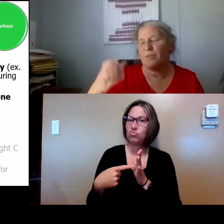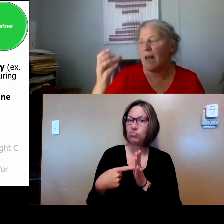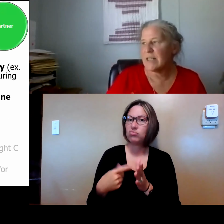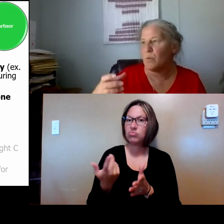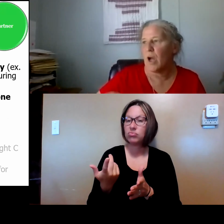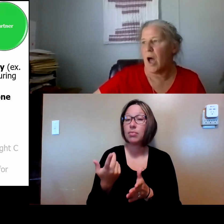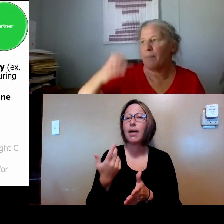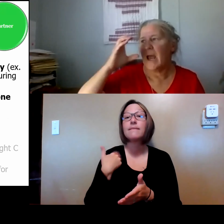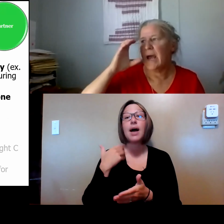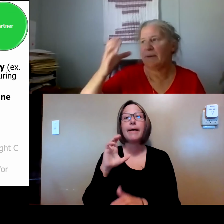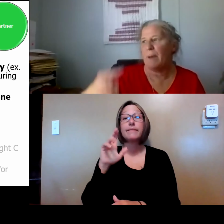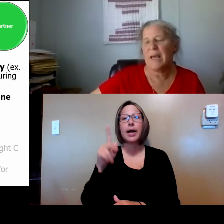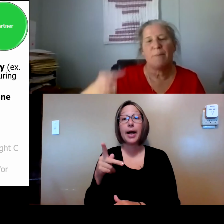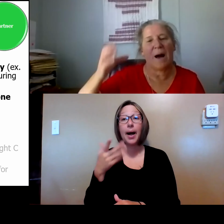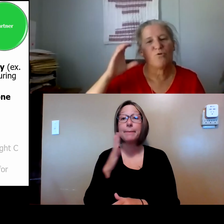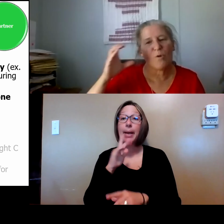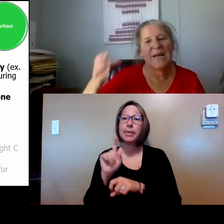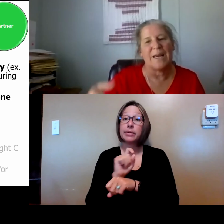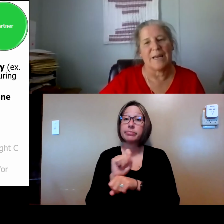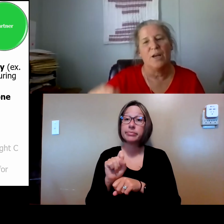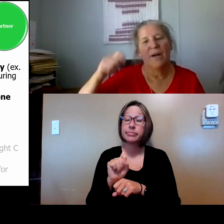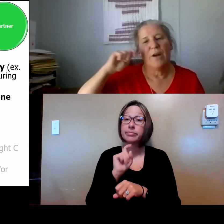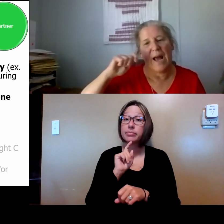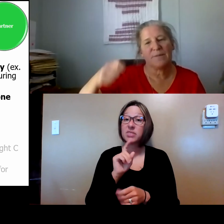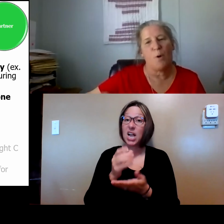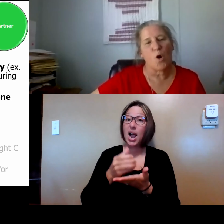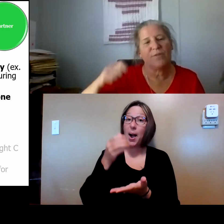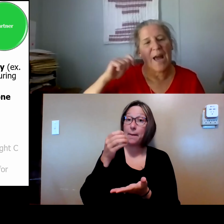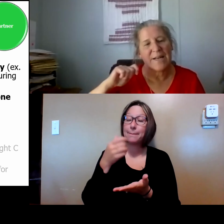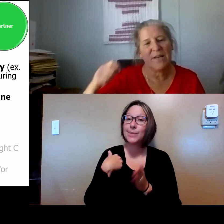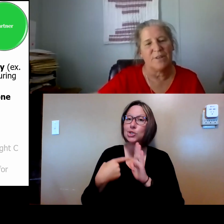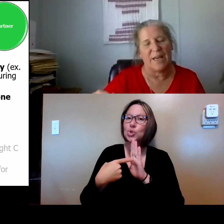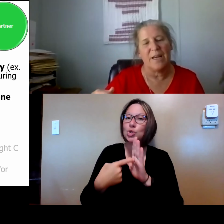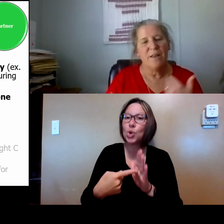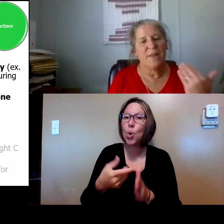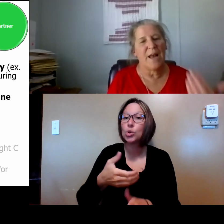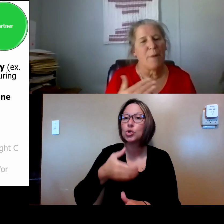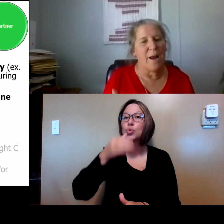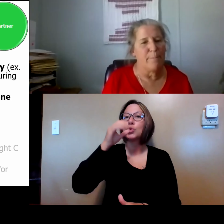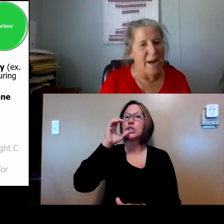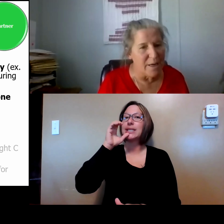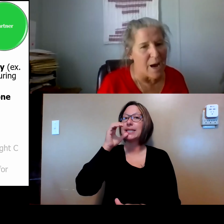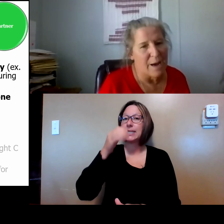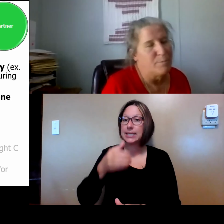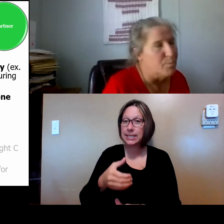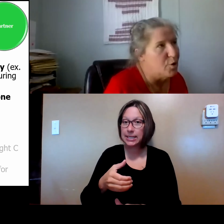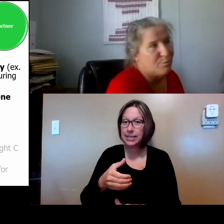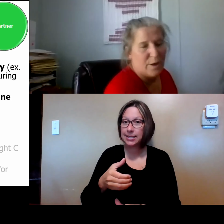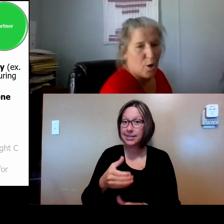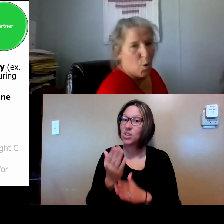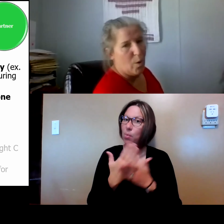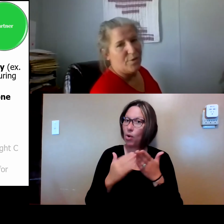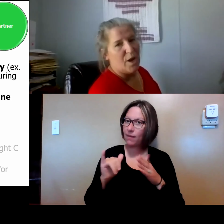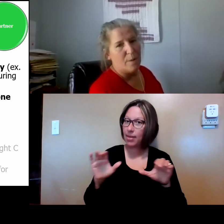may use an actual cup and pantomime drinking as part of the activity. Then I might pantomime the